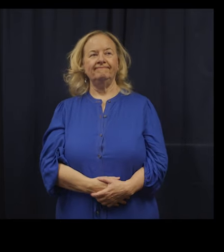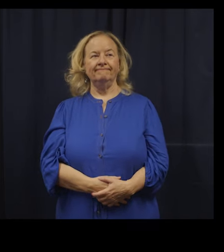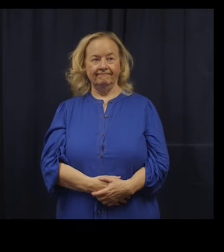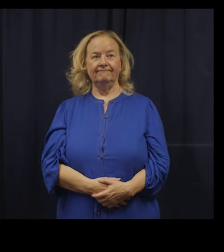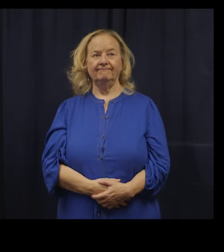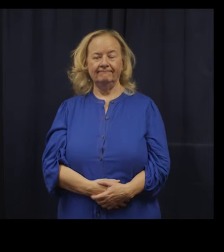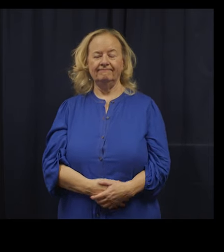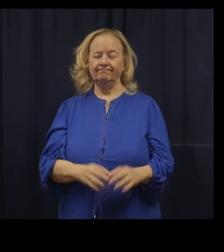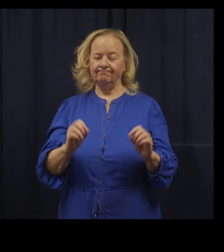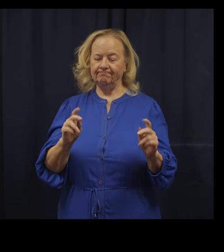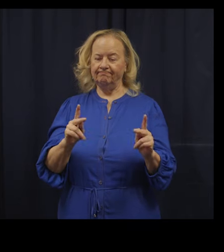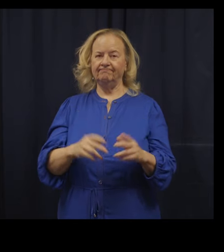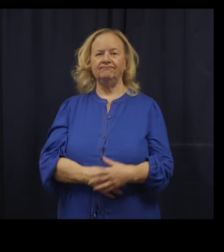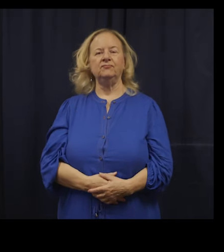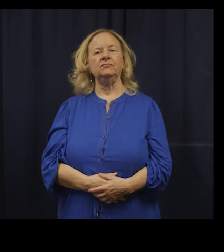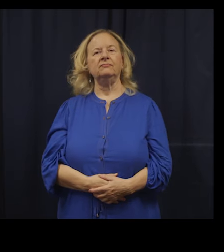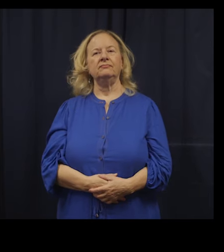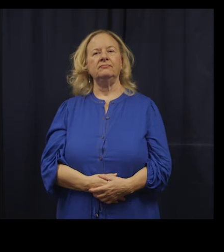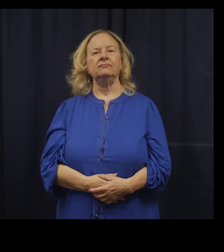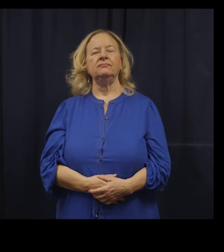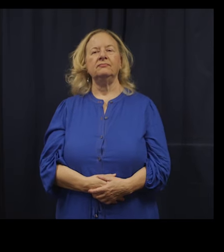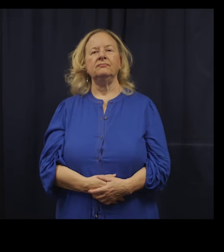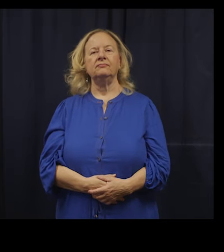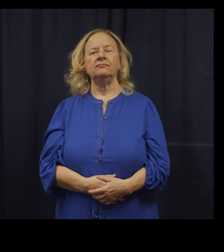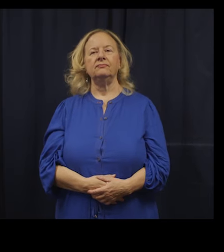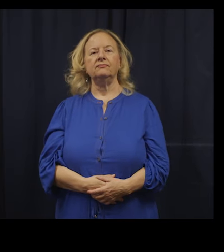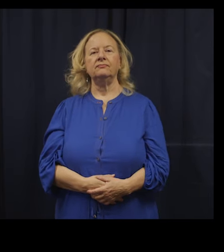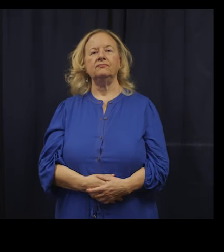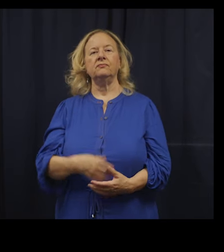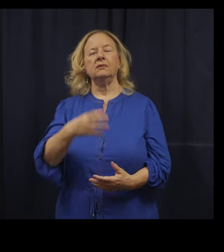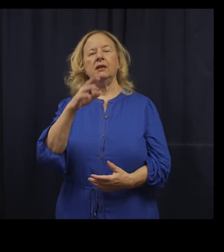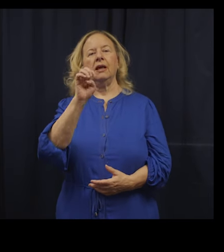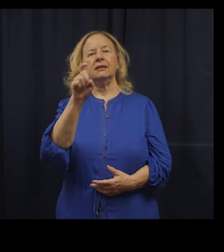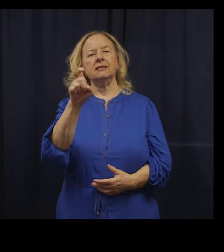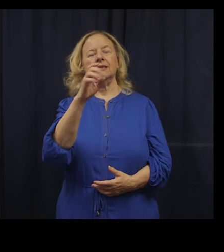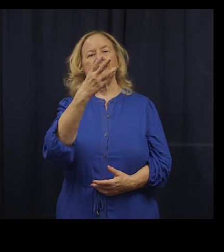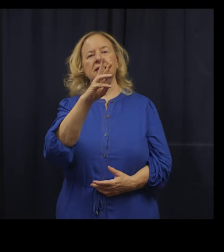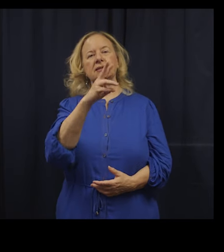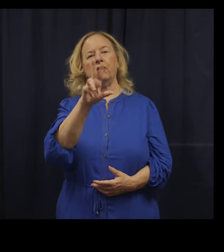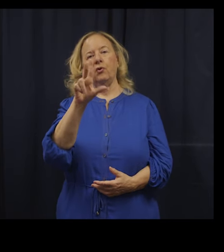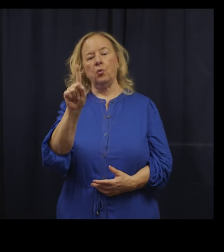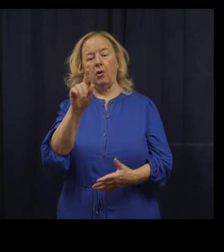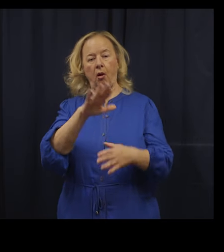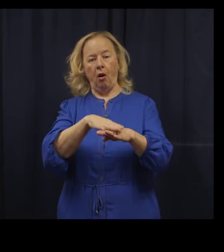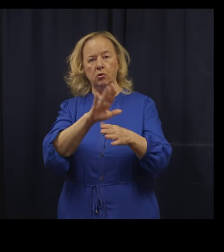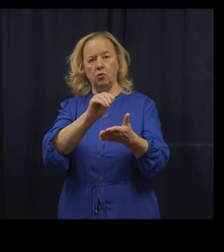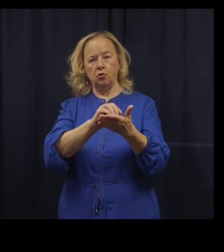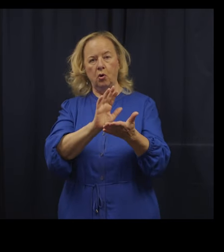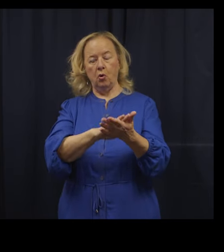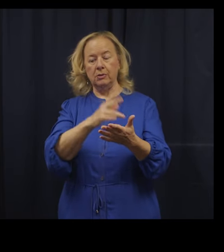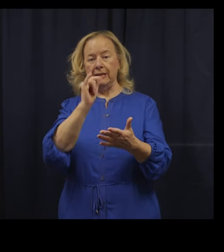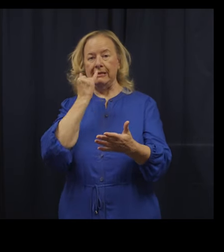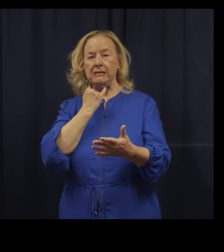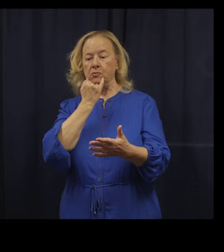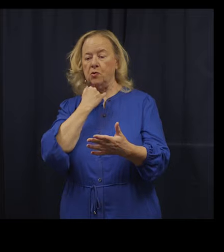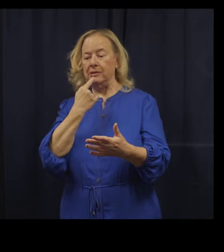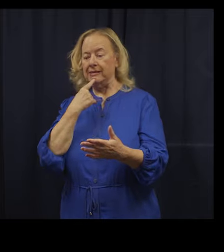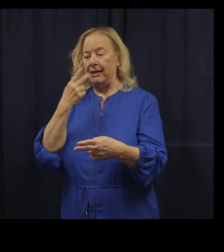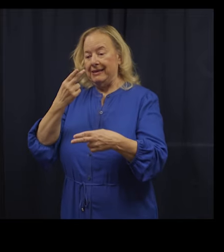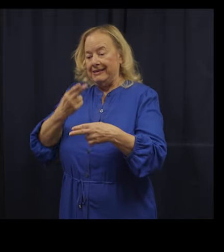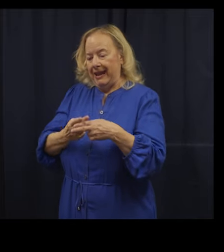Okay, so, see, in Exodus 16:31 on your notes, it says, and the house of Israel call its name